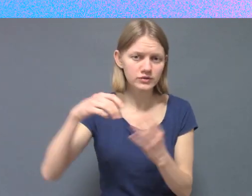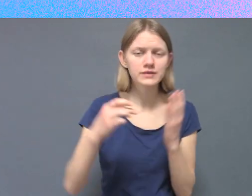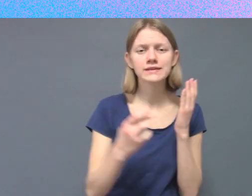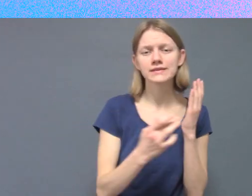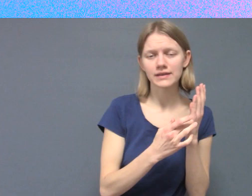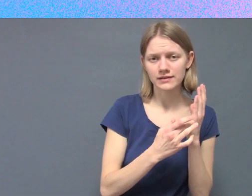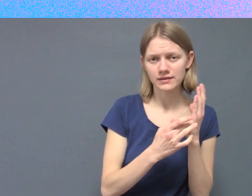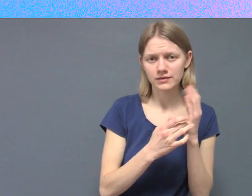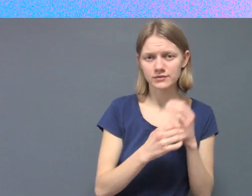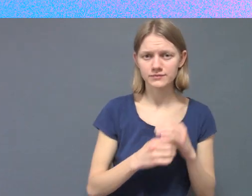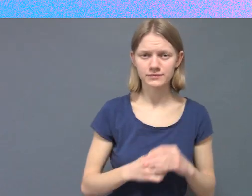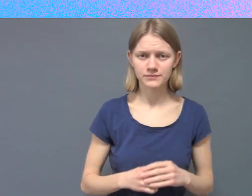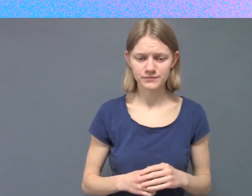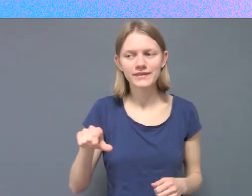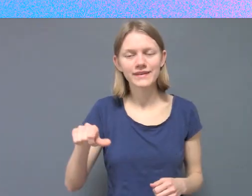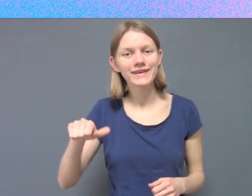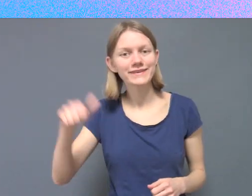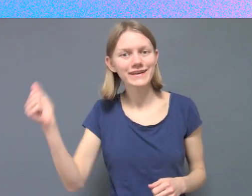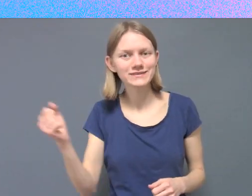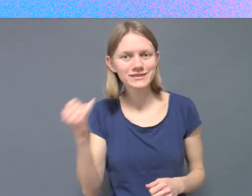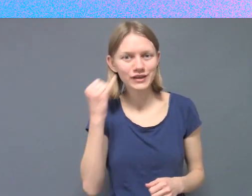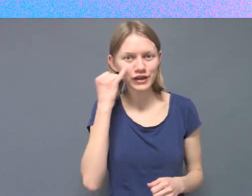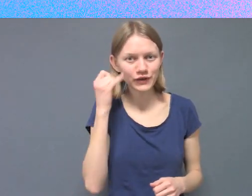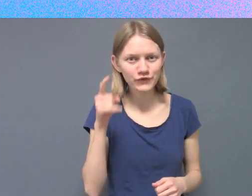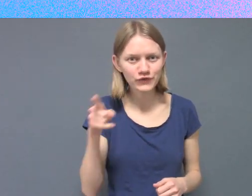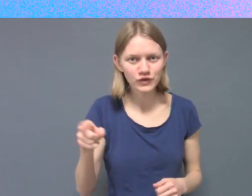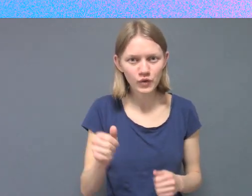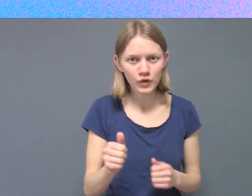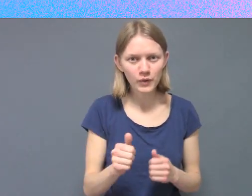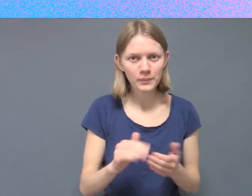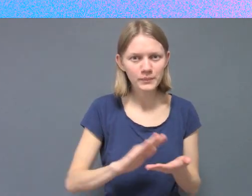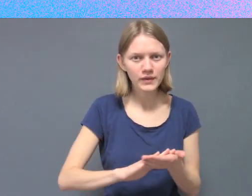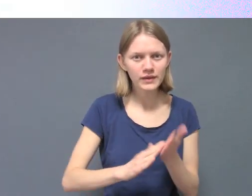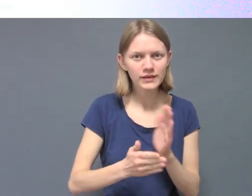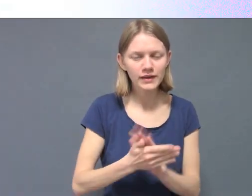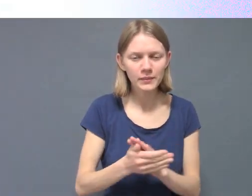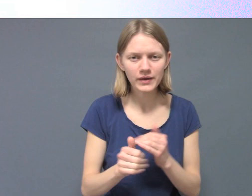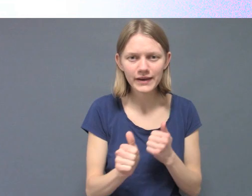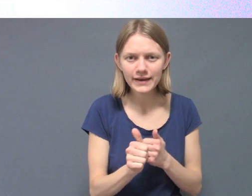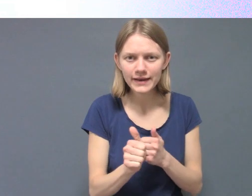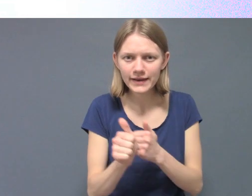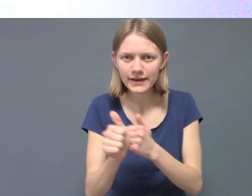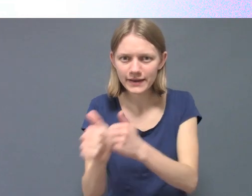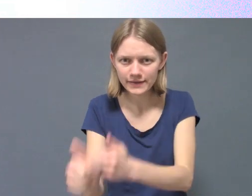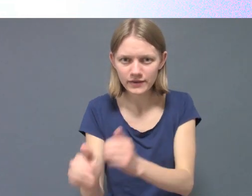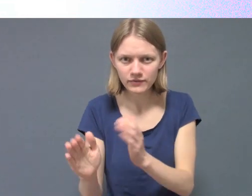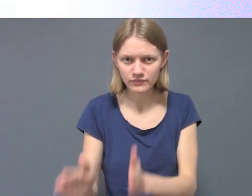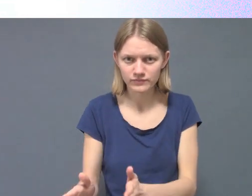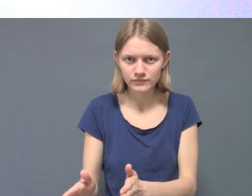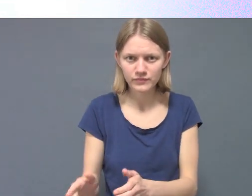there are numerous grants, both social and technical, available at the moment. And if we will have a look at